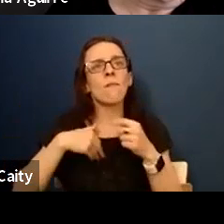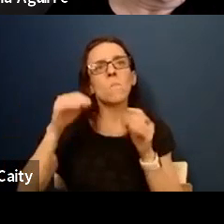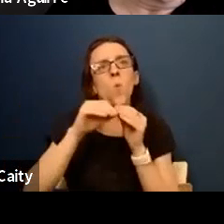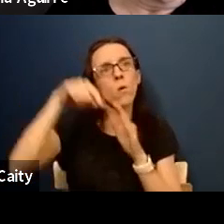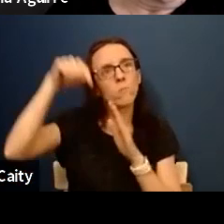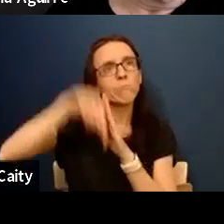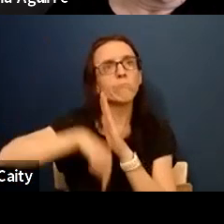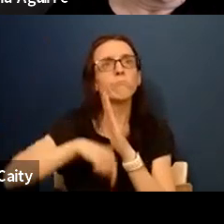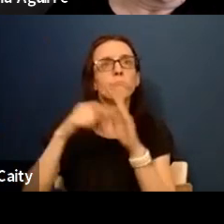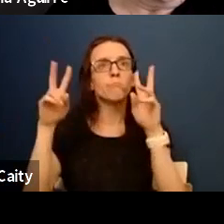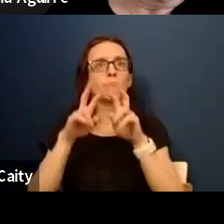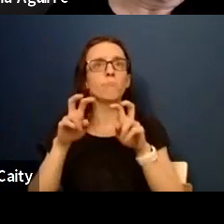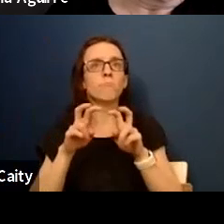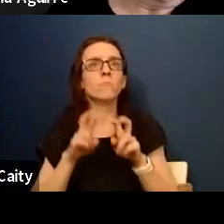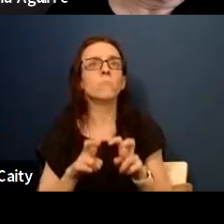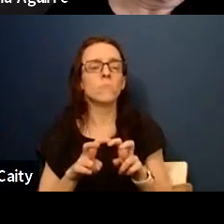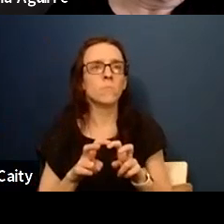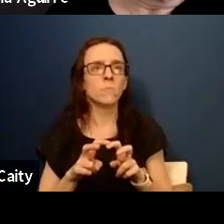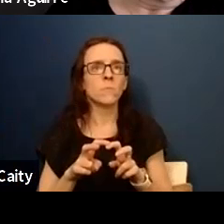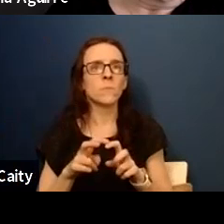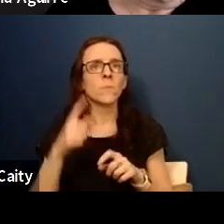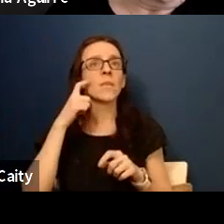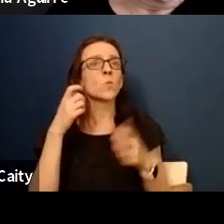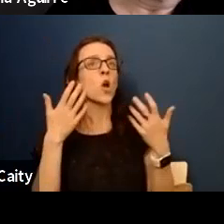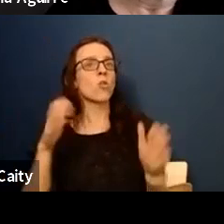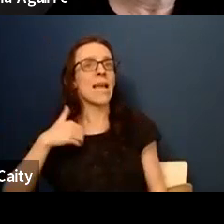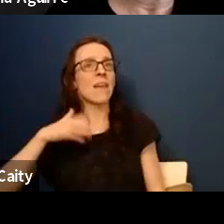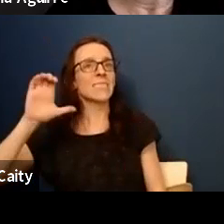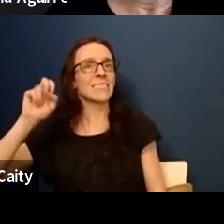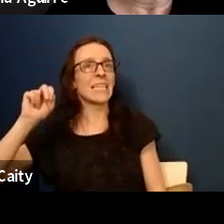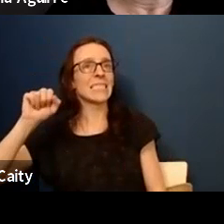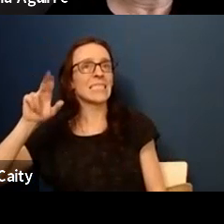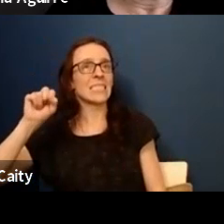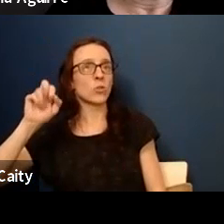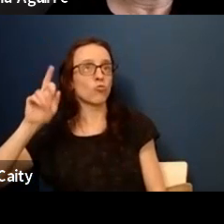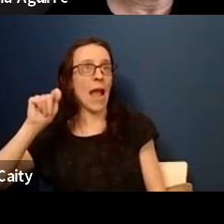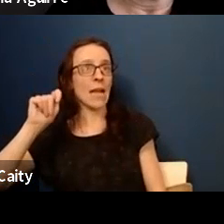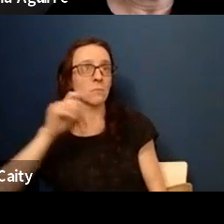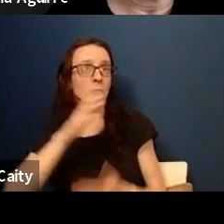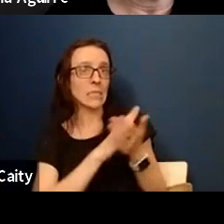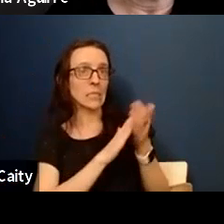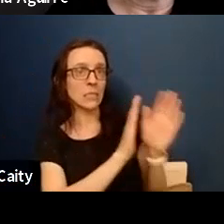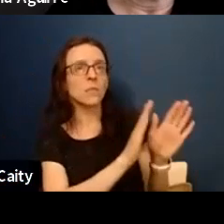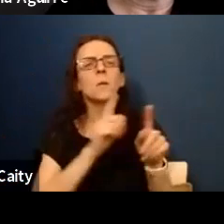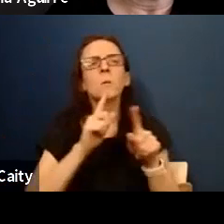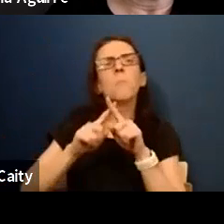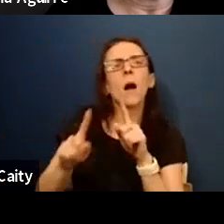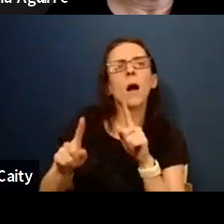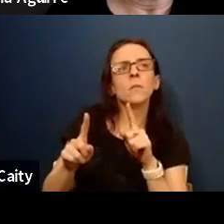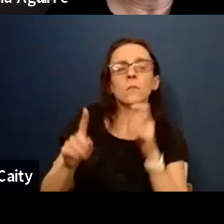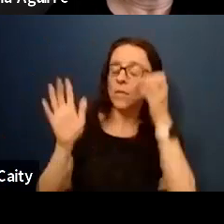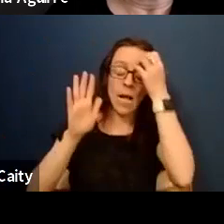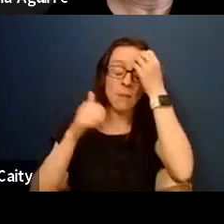analysis between, we have the census tract piece, but a more rigorous analysis on the, we